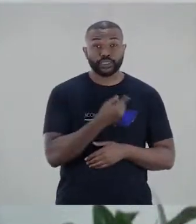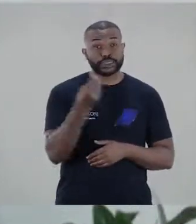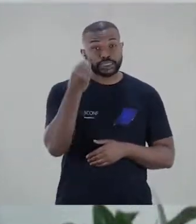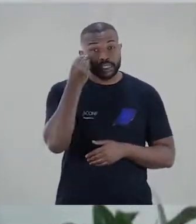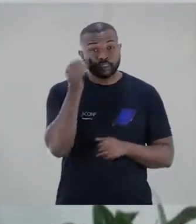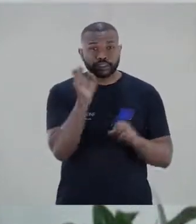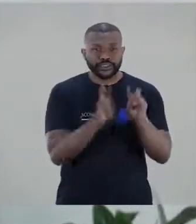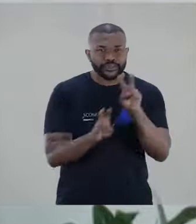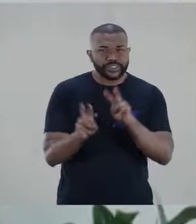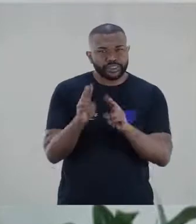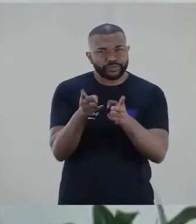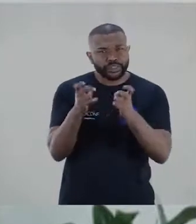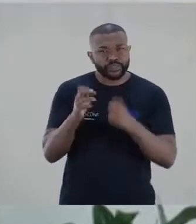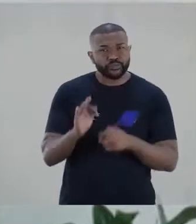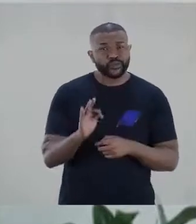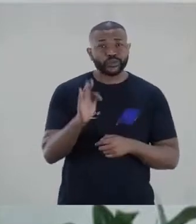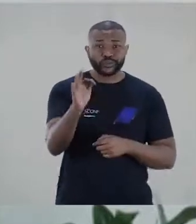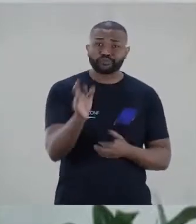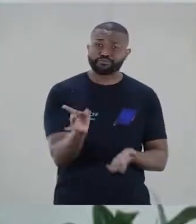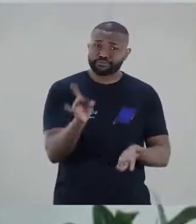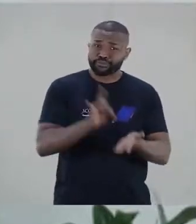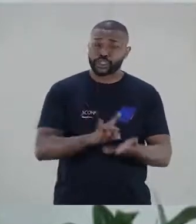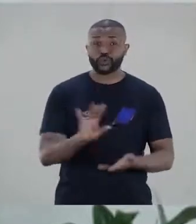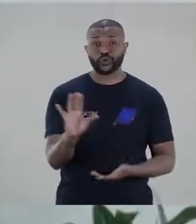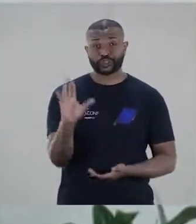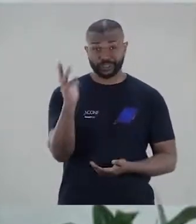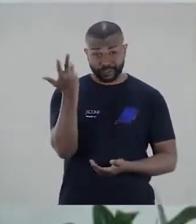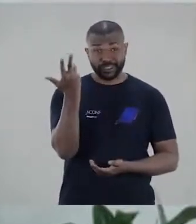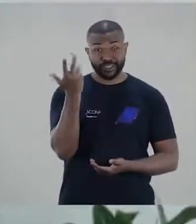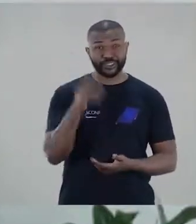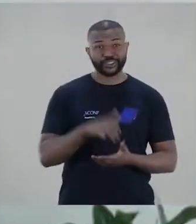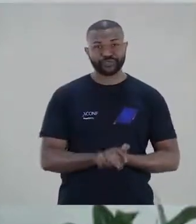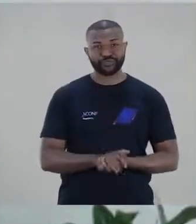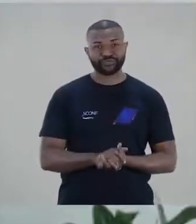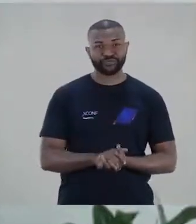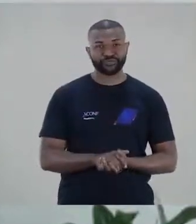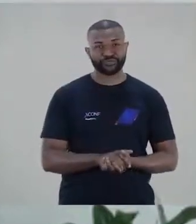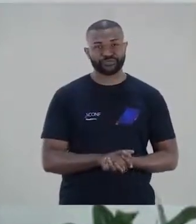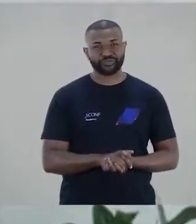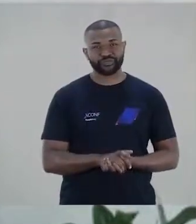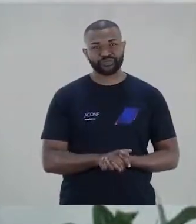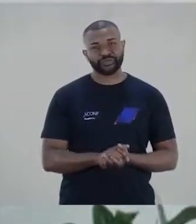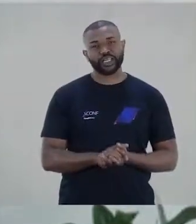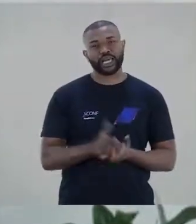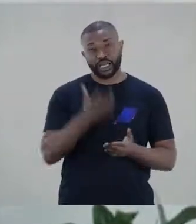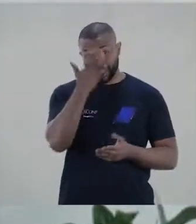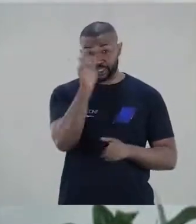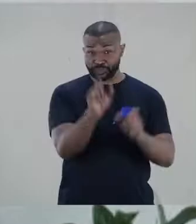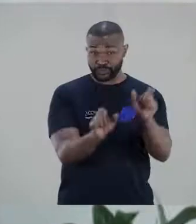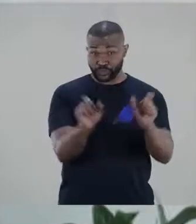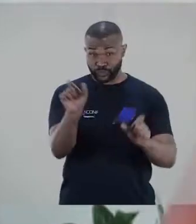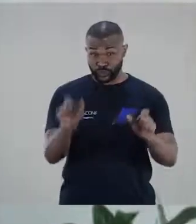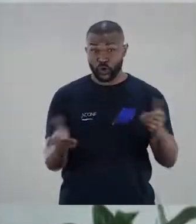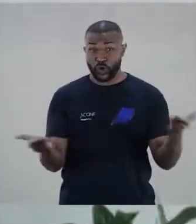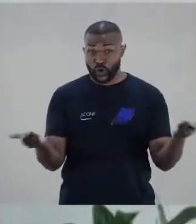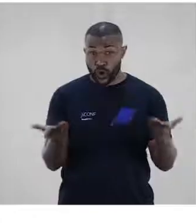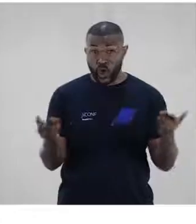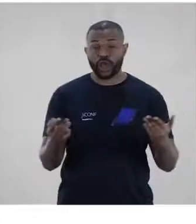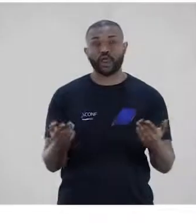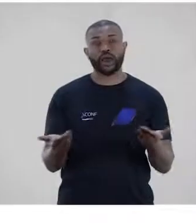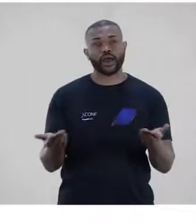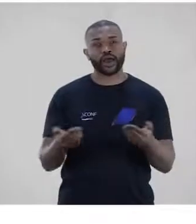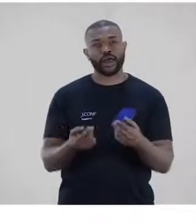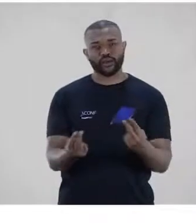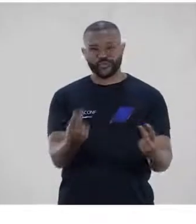it to reality. And again, a lot of us, I guess, on this call are computer nerds and computer science backgrounds. And I love this quote